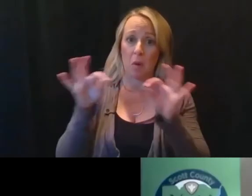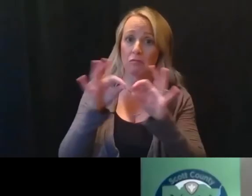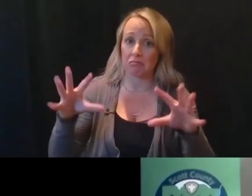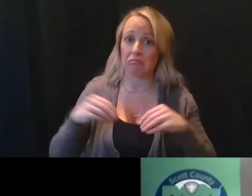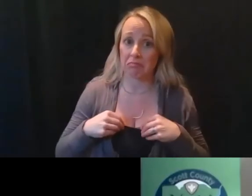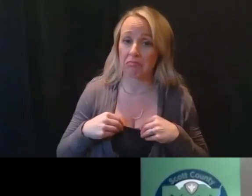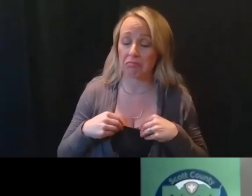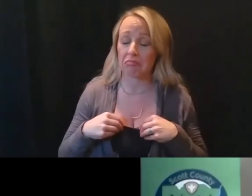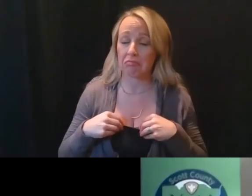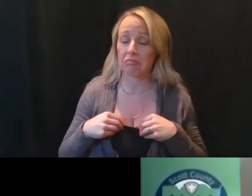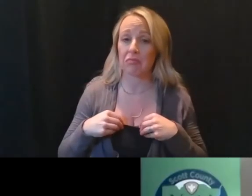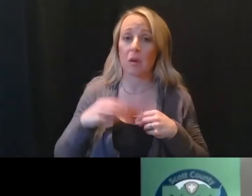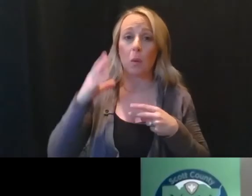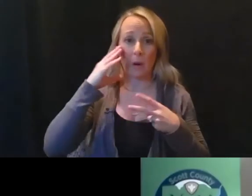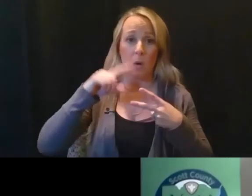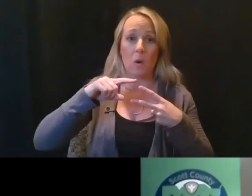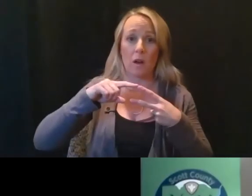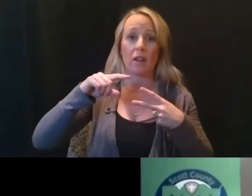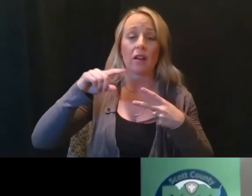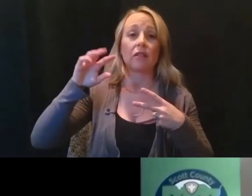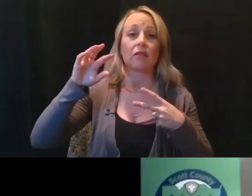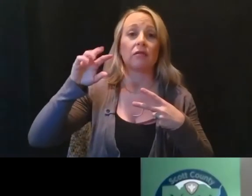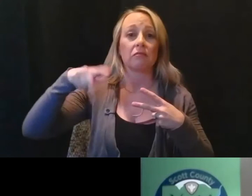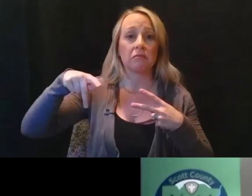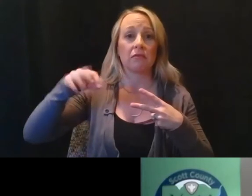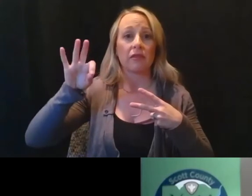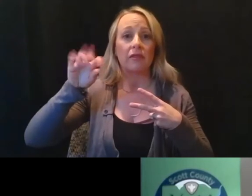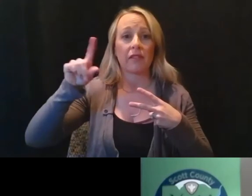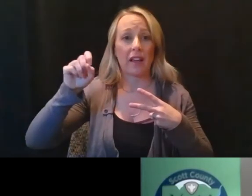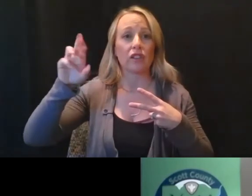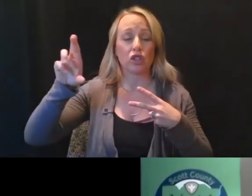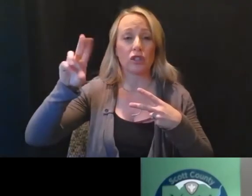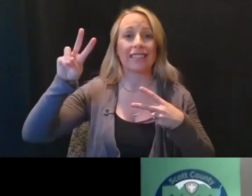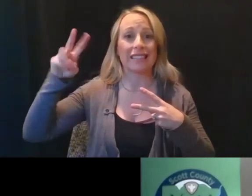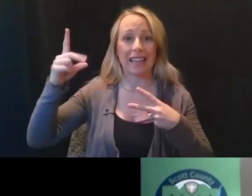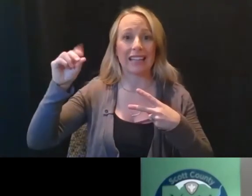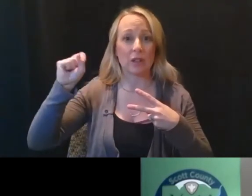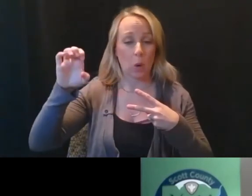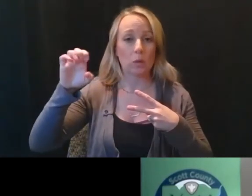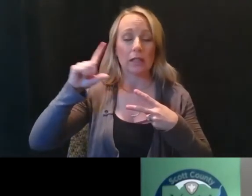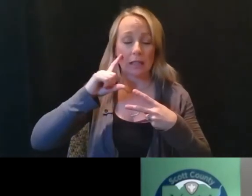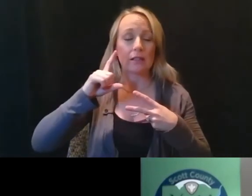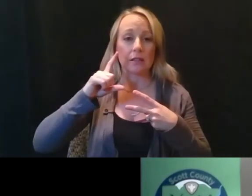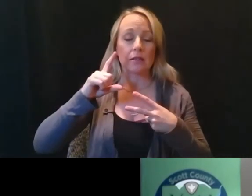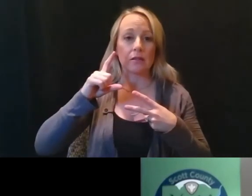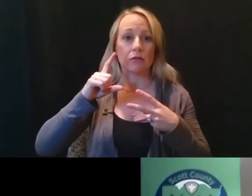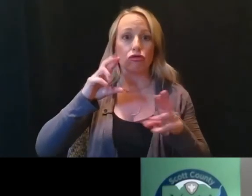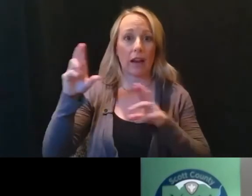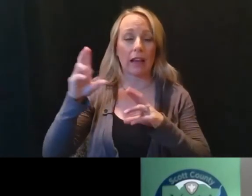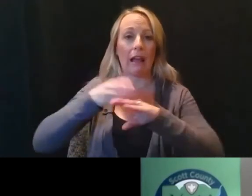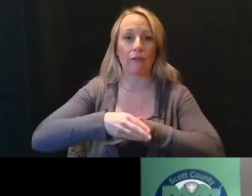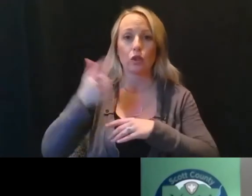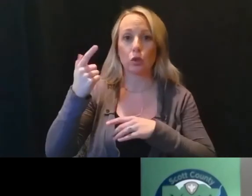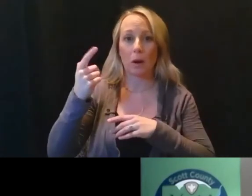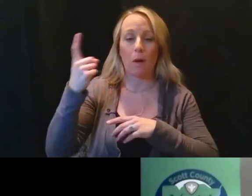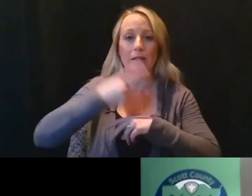that the Pfizer vaccine, the second dose is due after 21 days, and Moderna's, the second